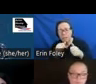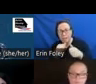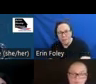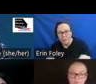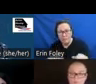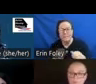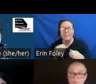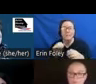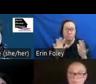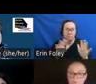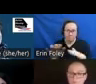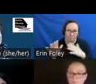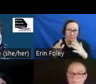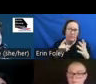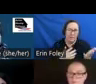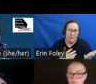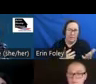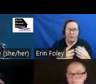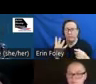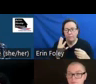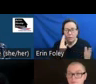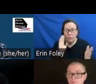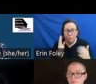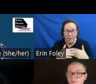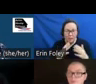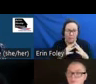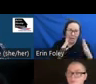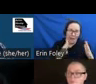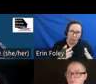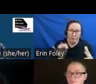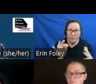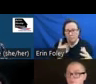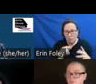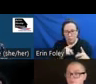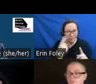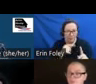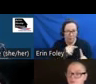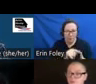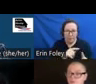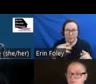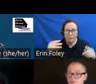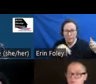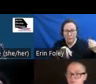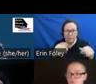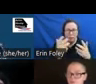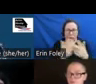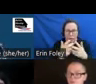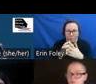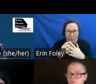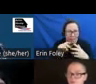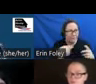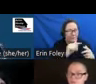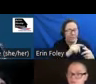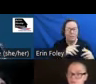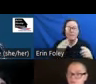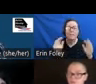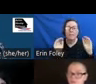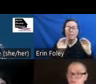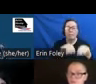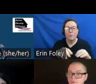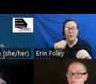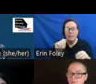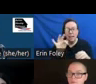4-bedroom apartments out there, with 2 friends who also receive AFC, and an adult foster care provider moves in with Ben and